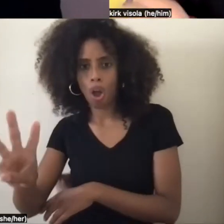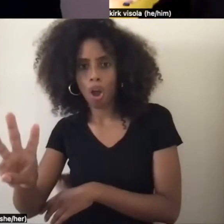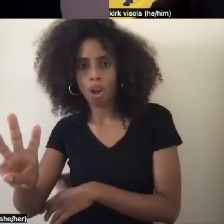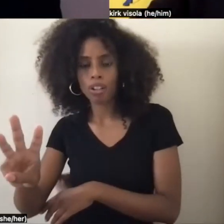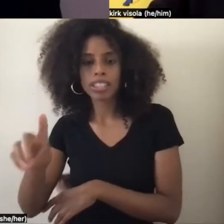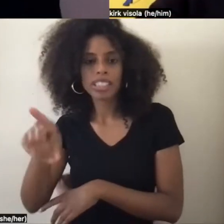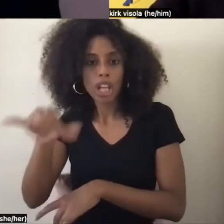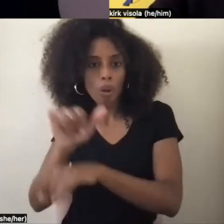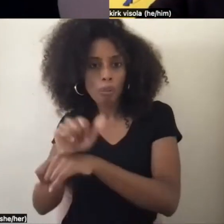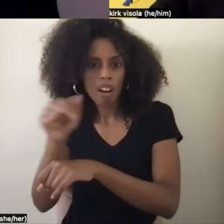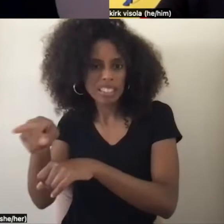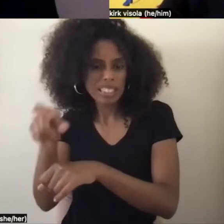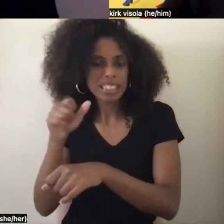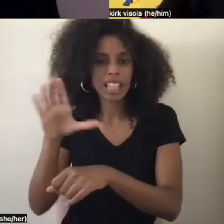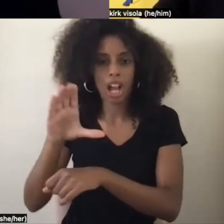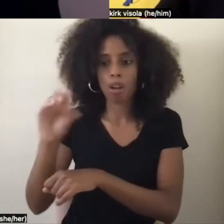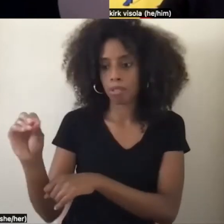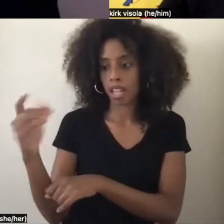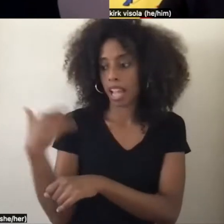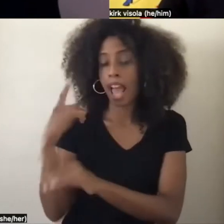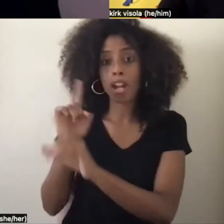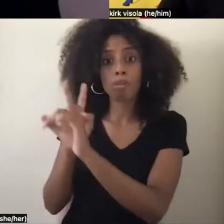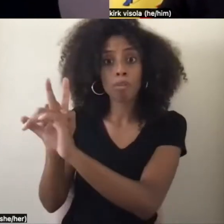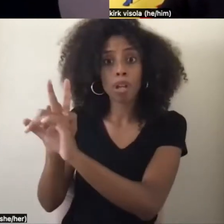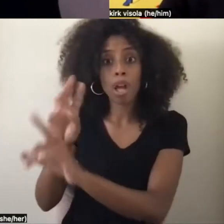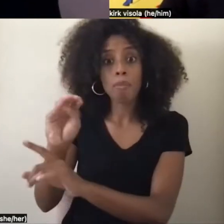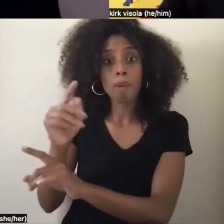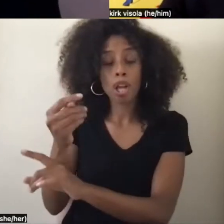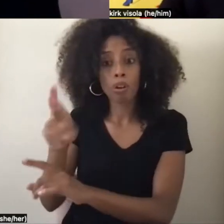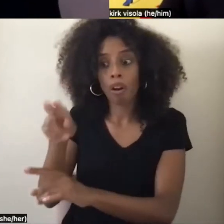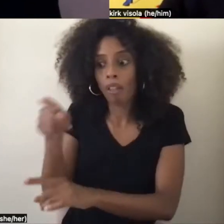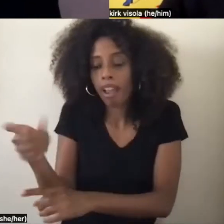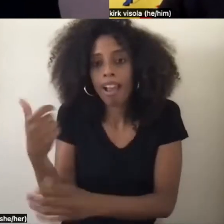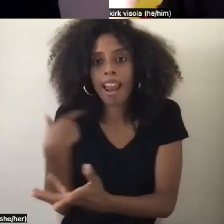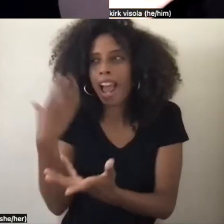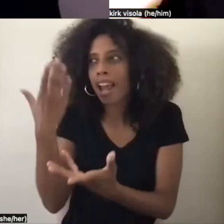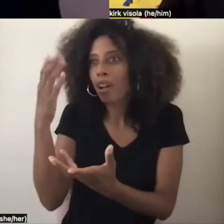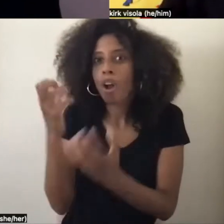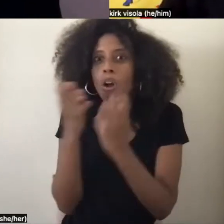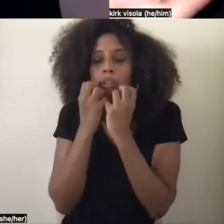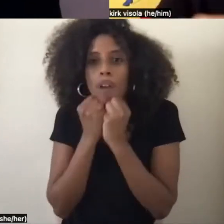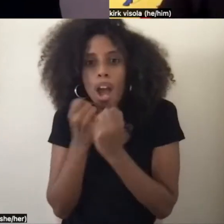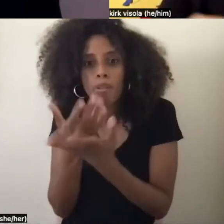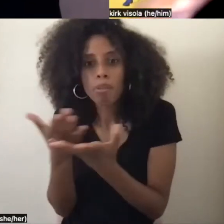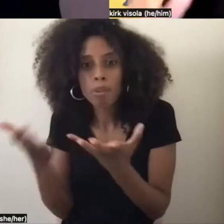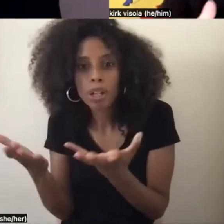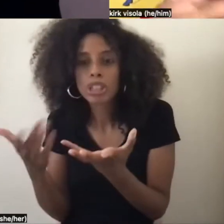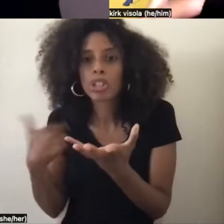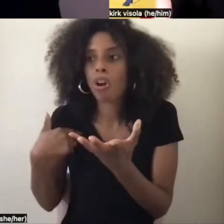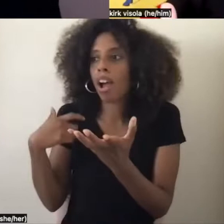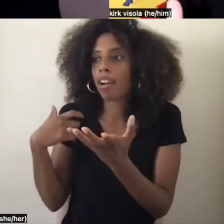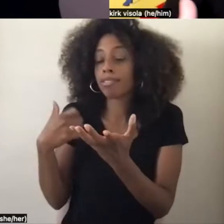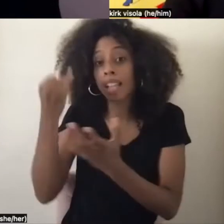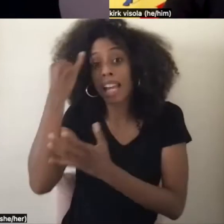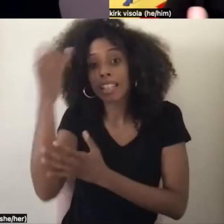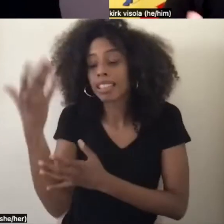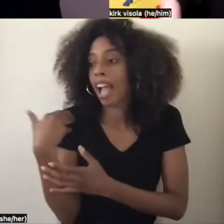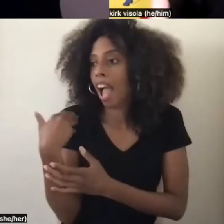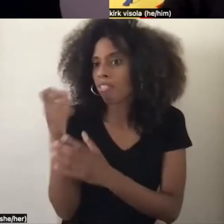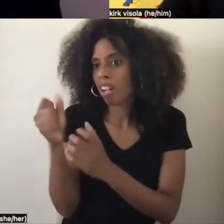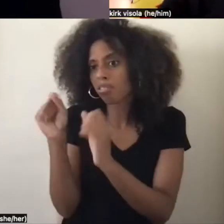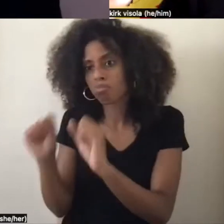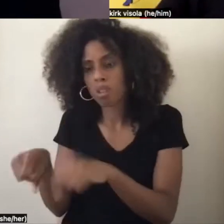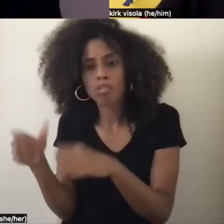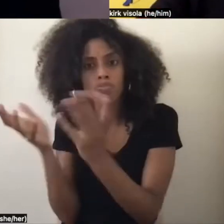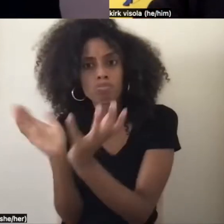so I had a mentor there that I didn't know what a valuable resource that would be. So be able to bounce ideas off and things of that nature. And have someone